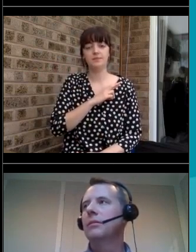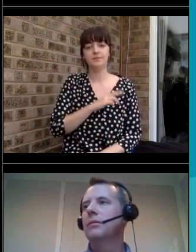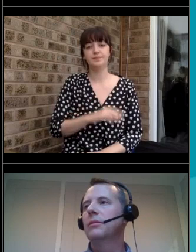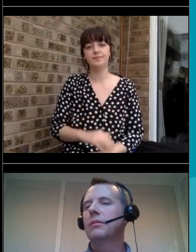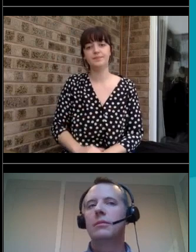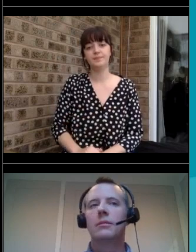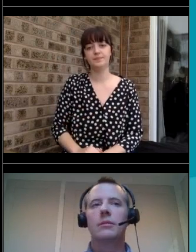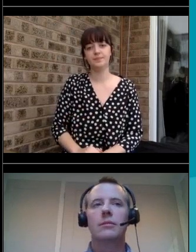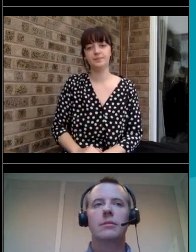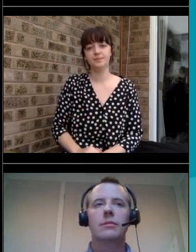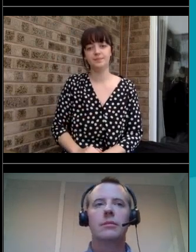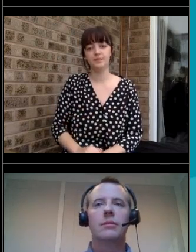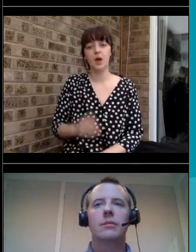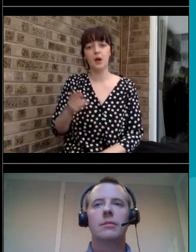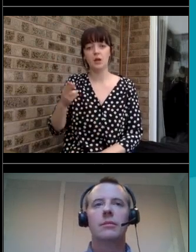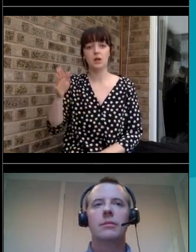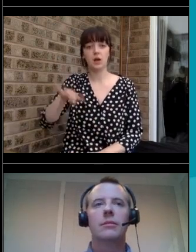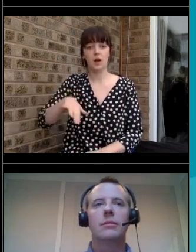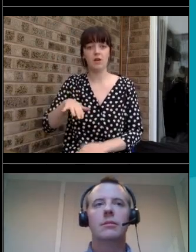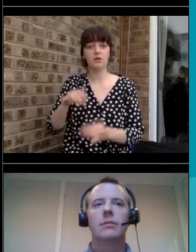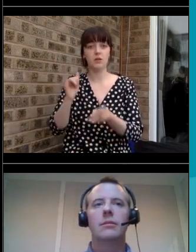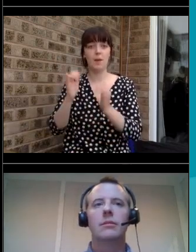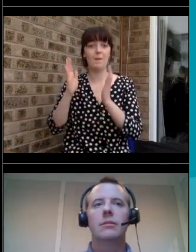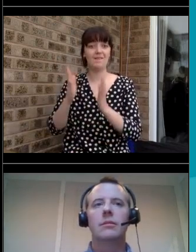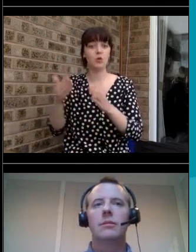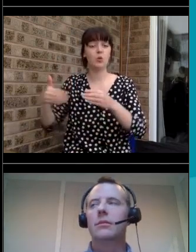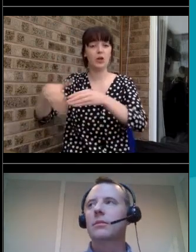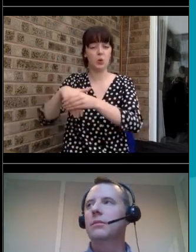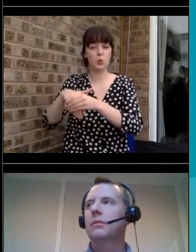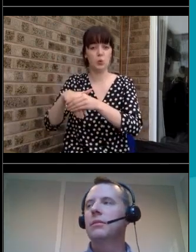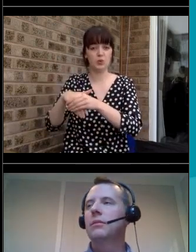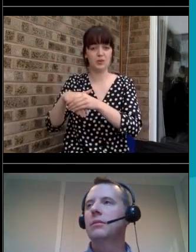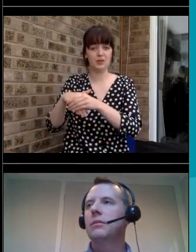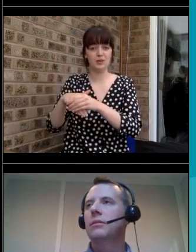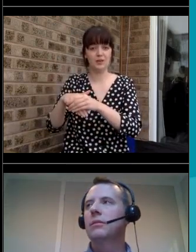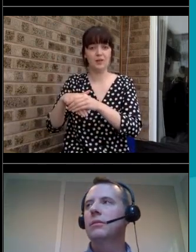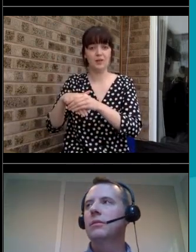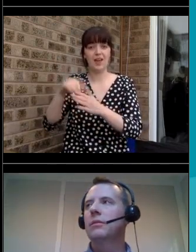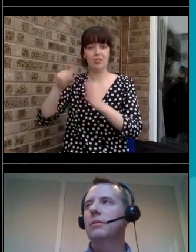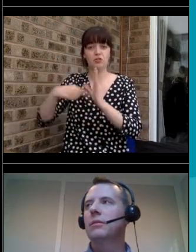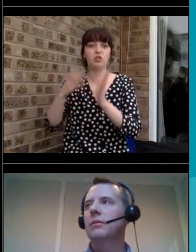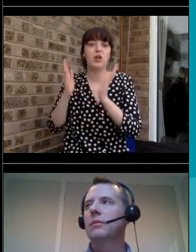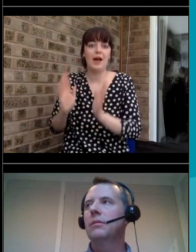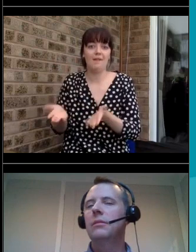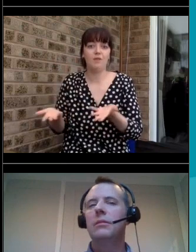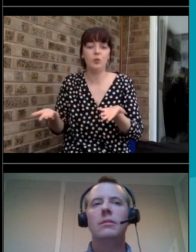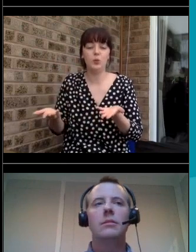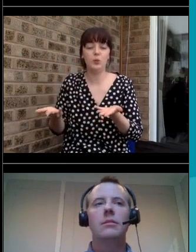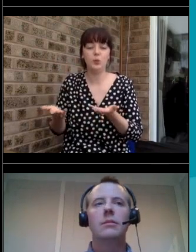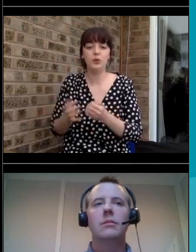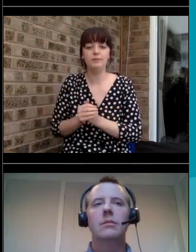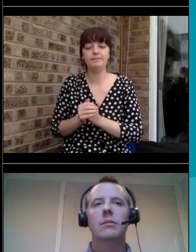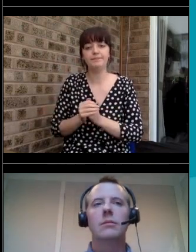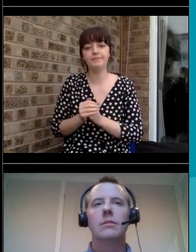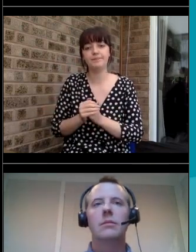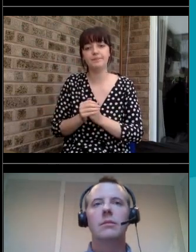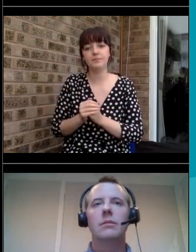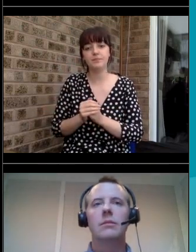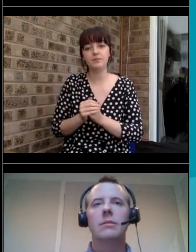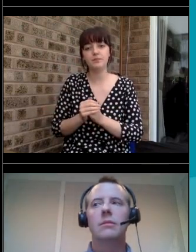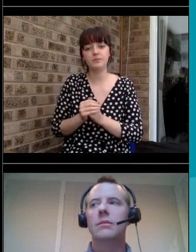within the junctions as necessary, and that we do